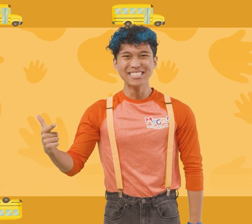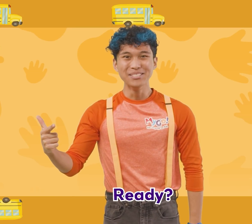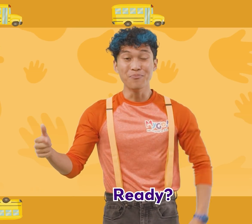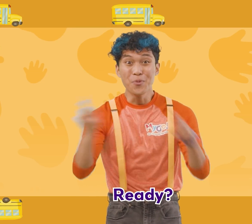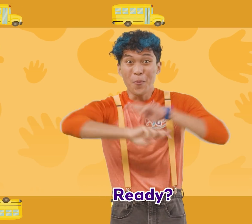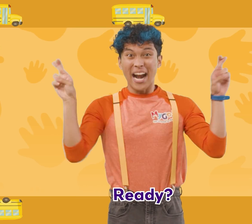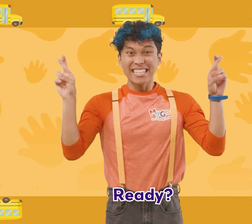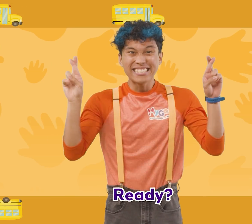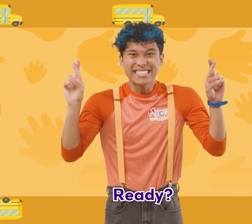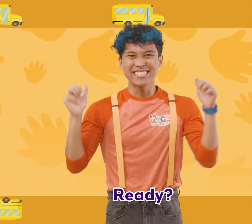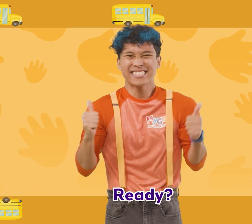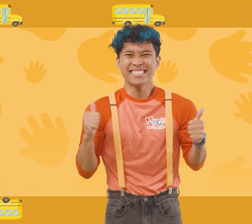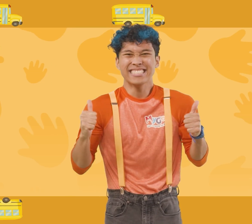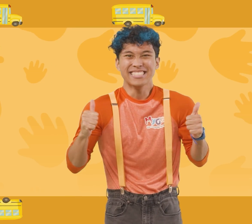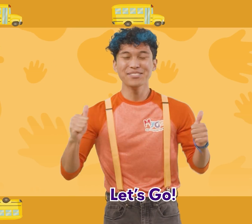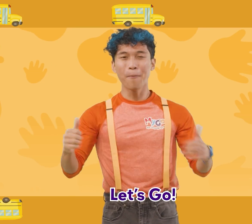Ready?